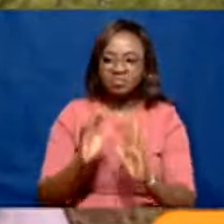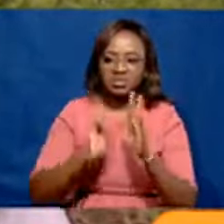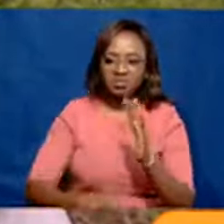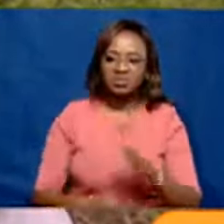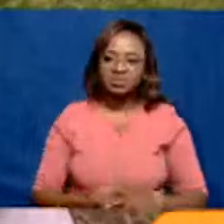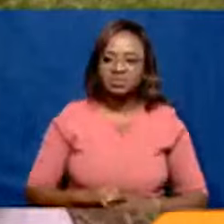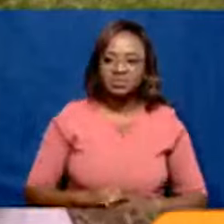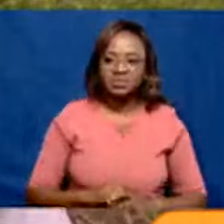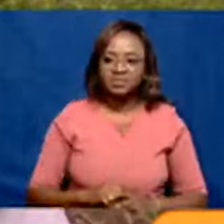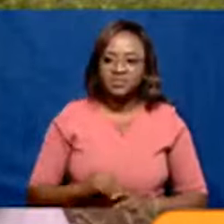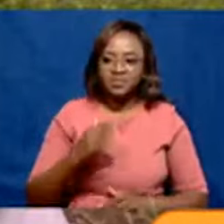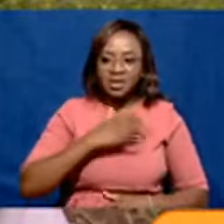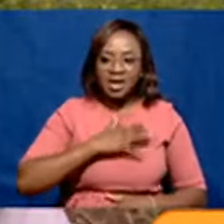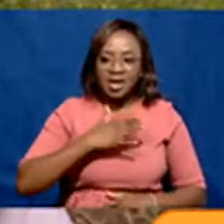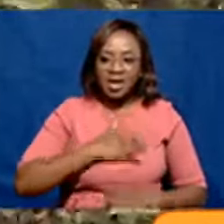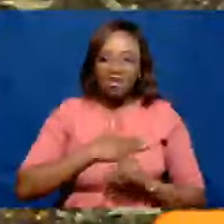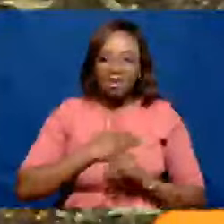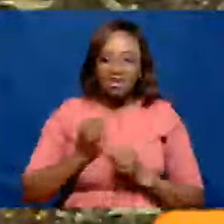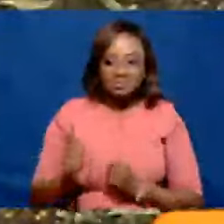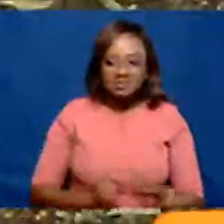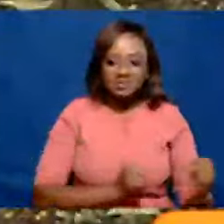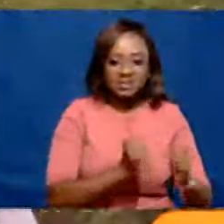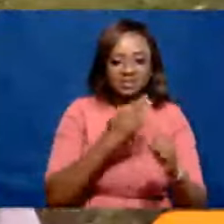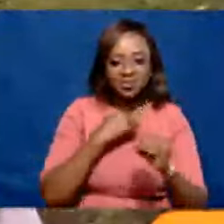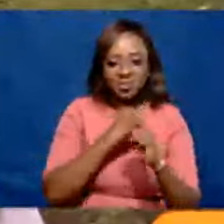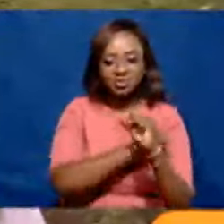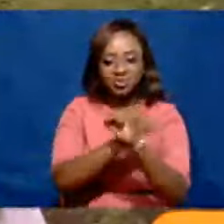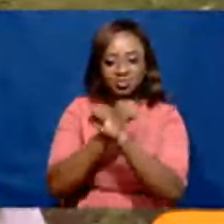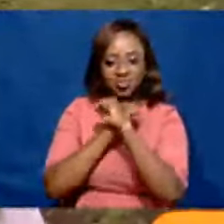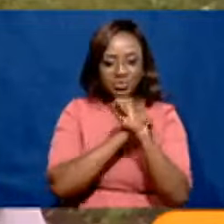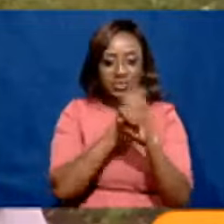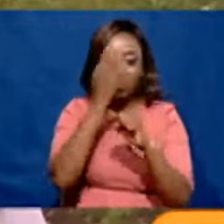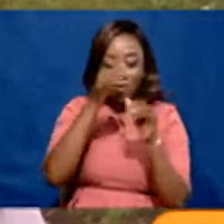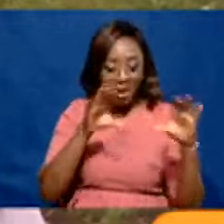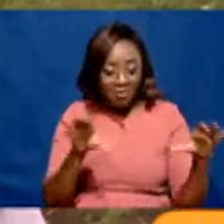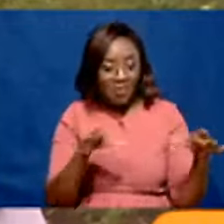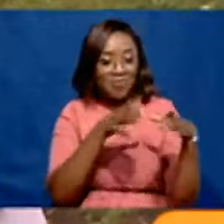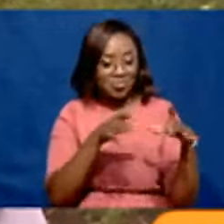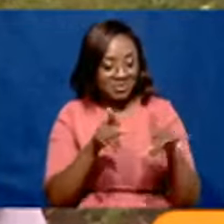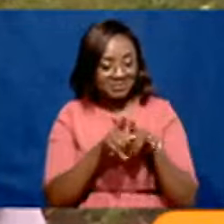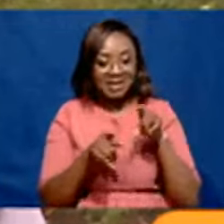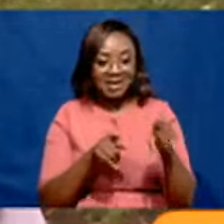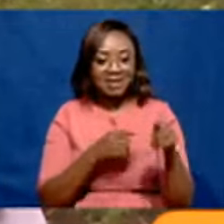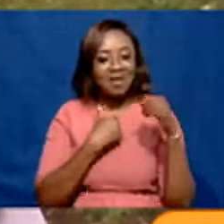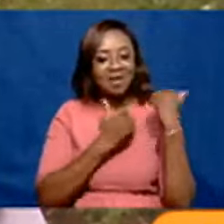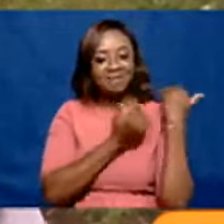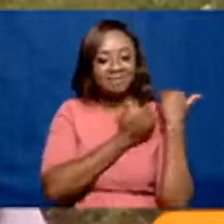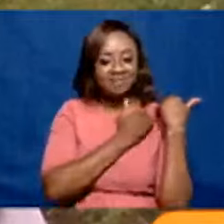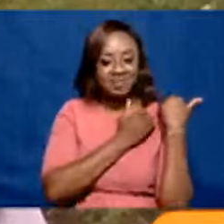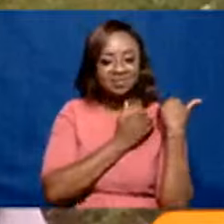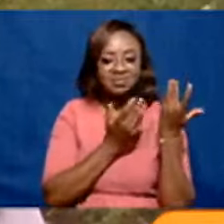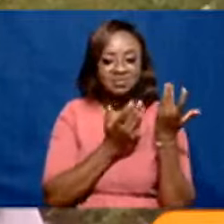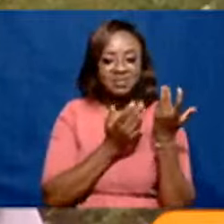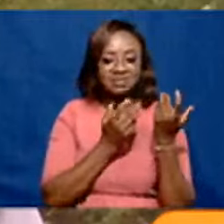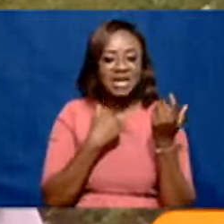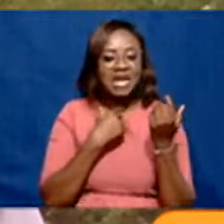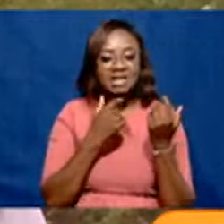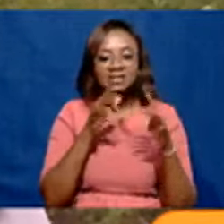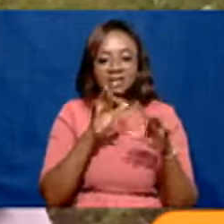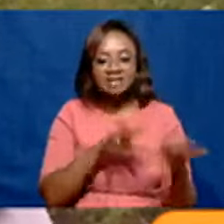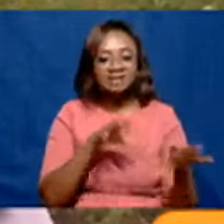concerted management of natural resources. The communities also experience the side effects, the damage, the